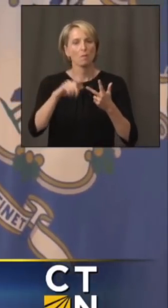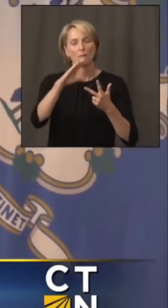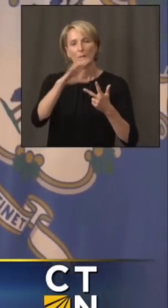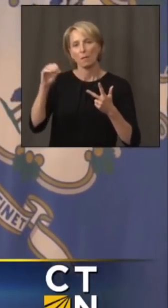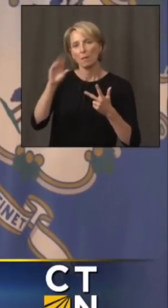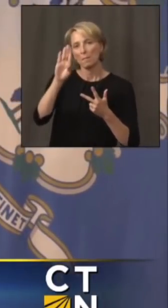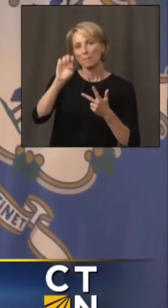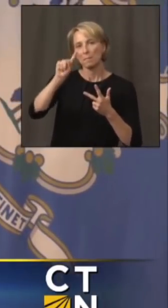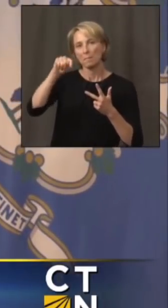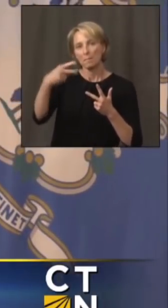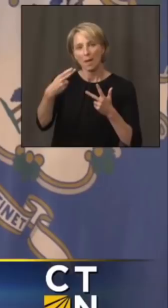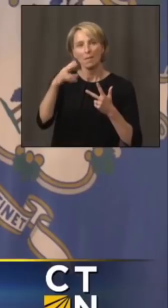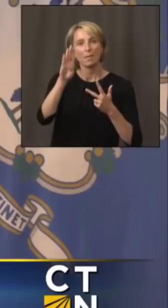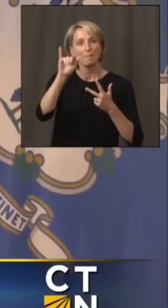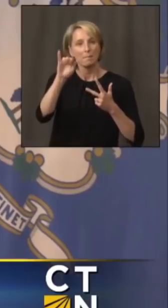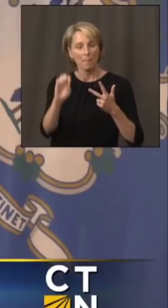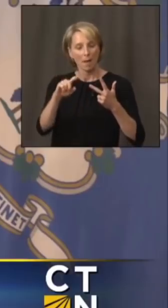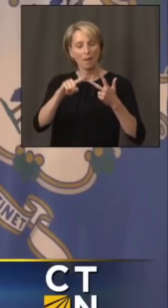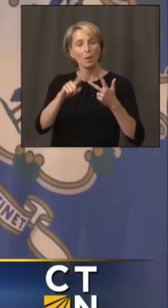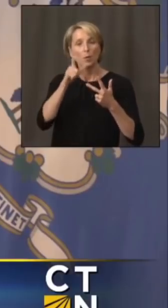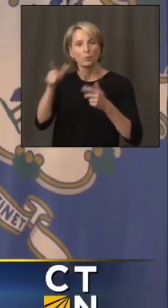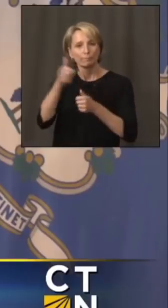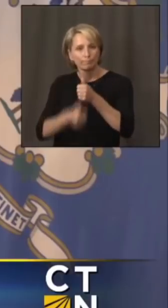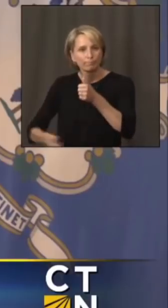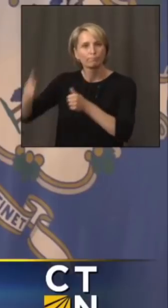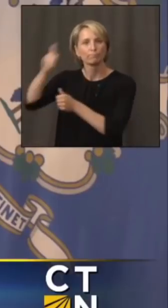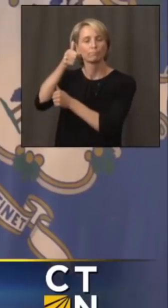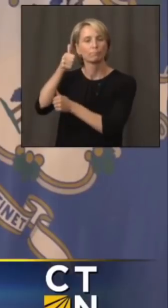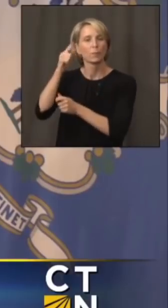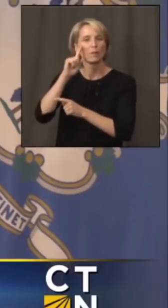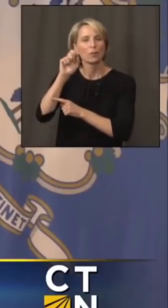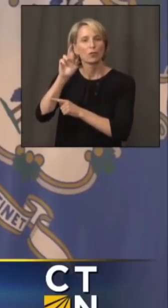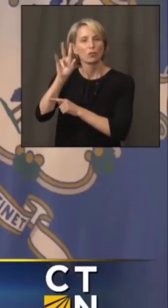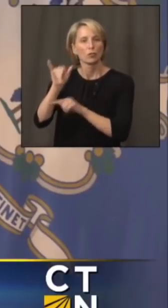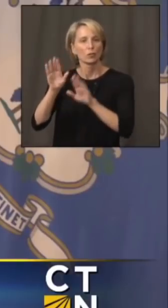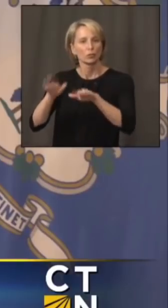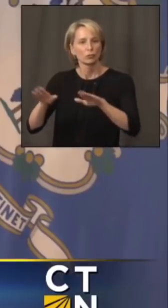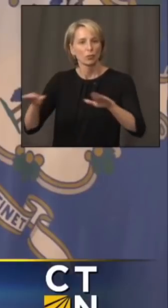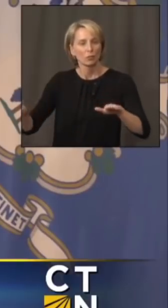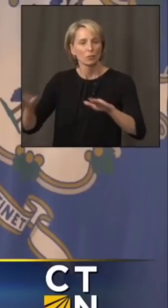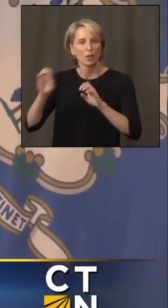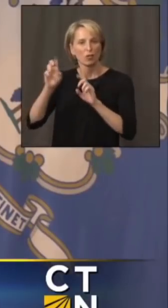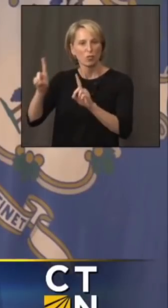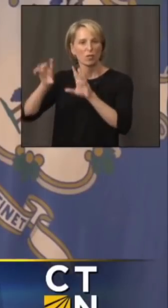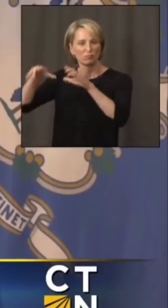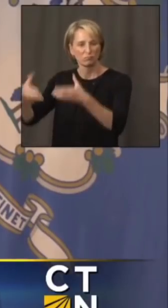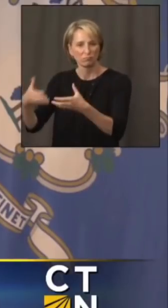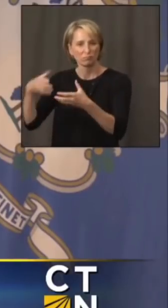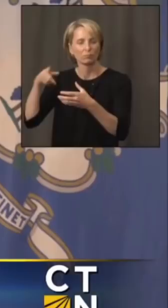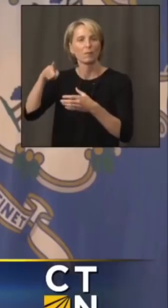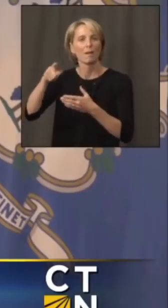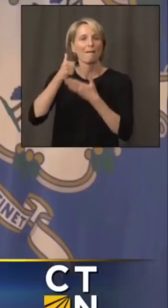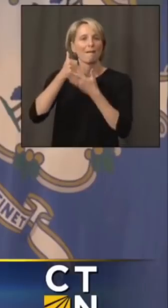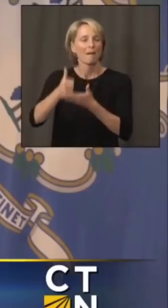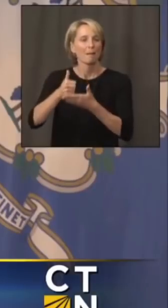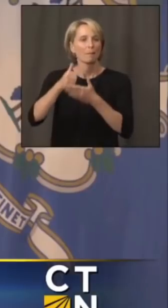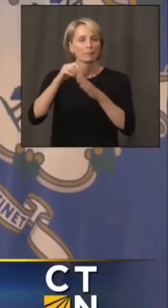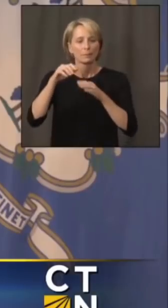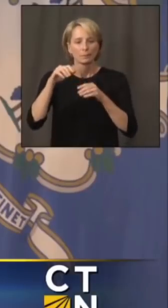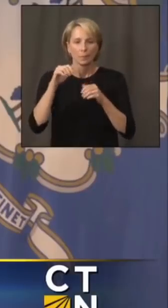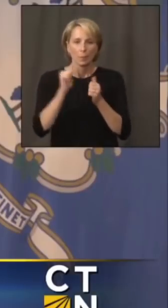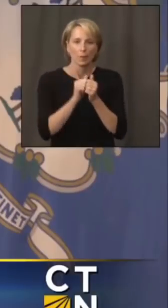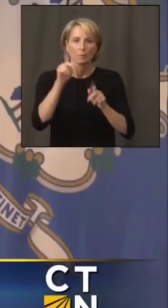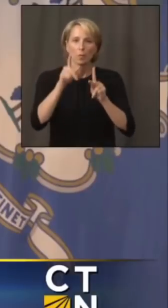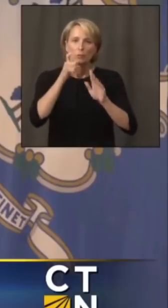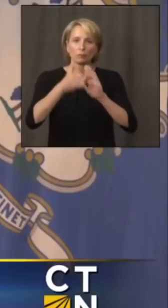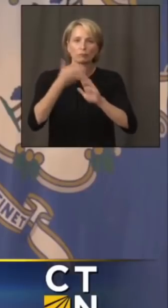remember, runs early childhood education, represents the childcare workers here in this state. They have a say as well as we're slowly